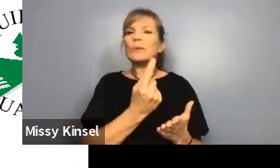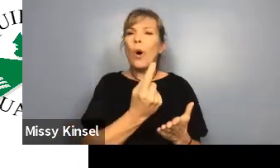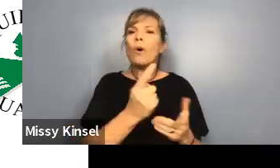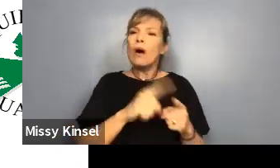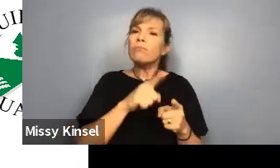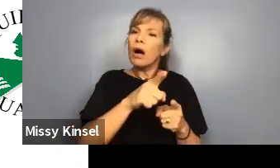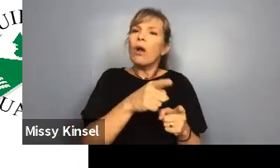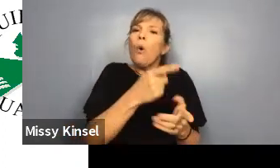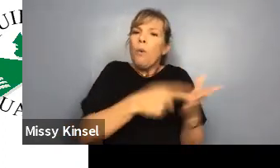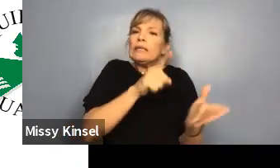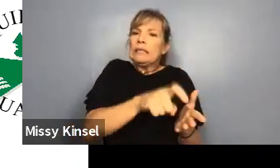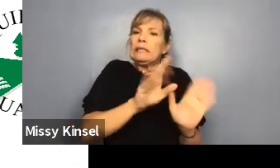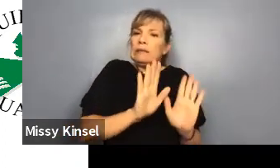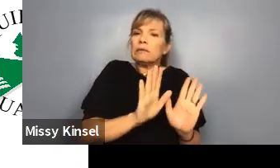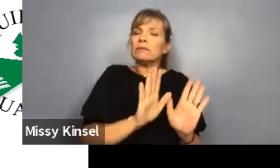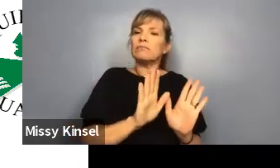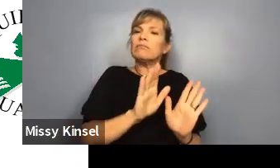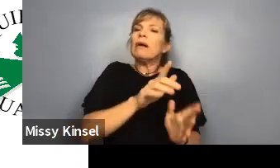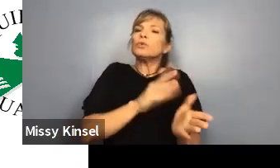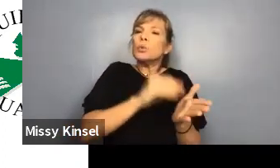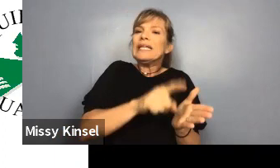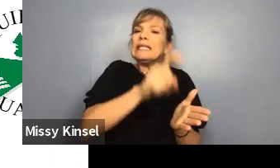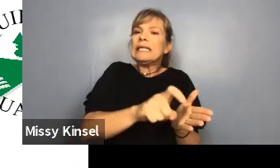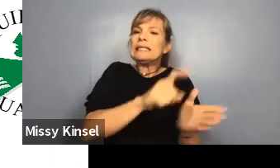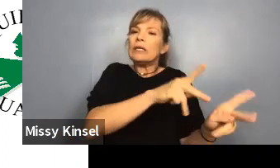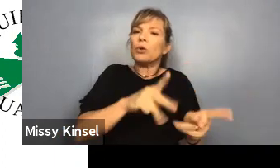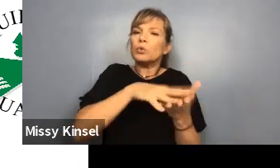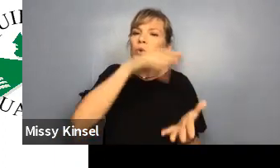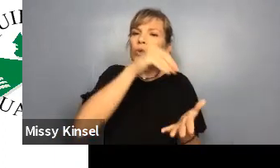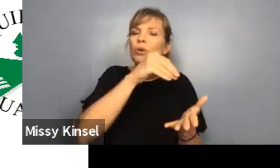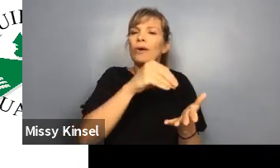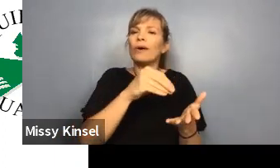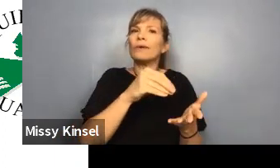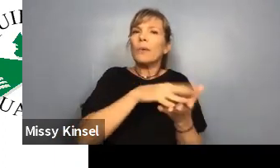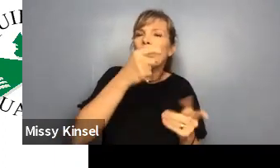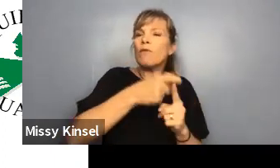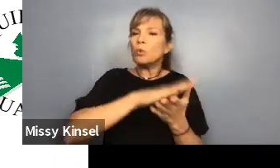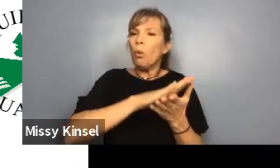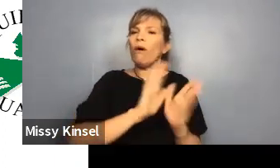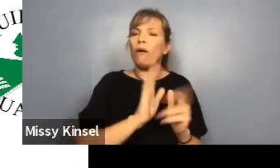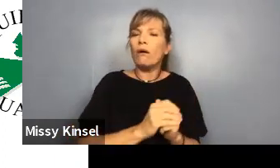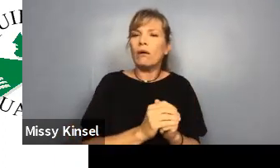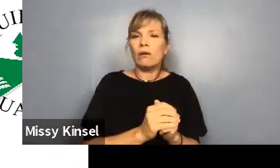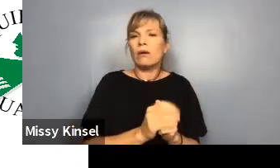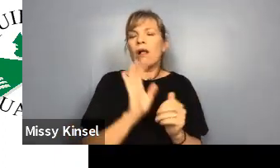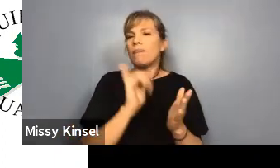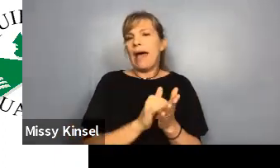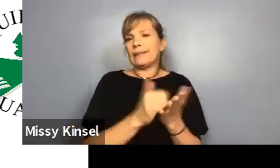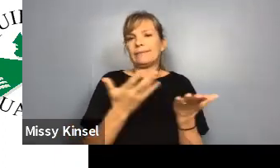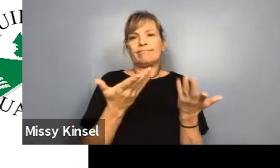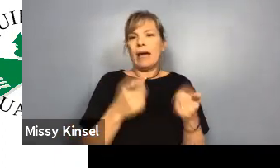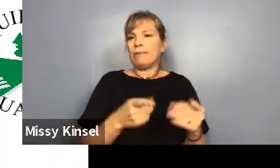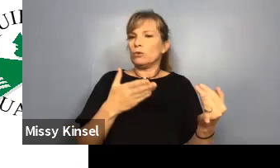just what they need to learn or to get something out of their schooling. And that is generally done through